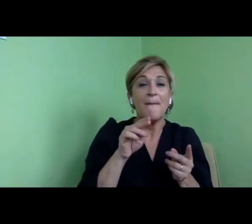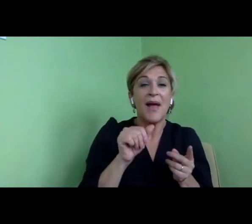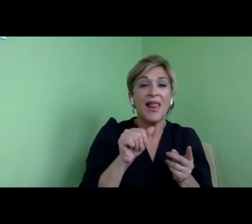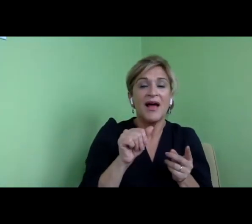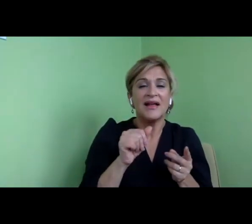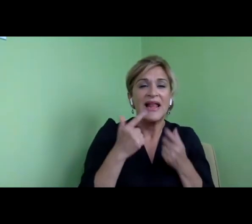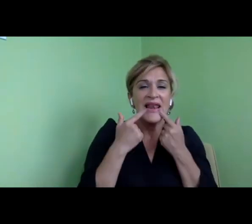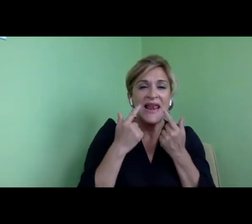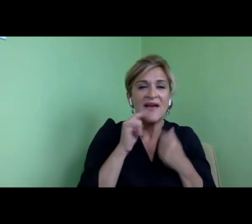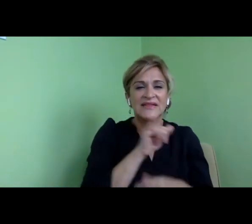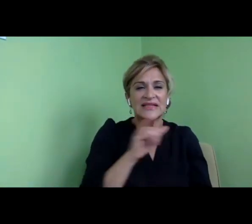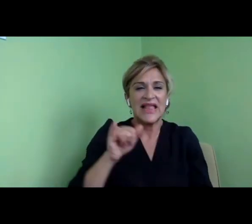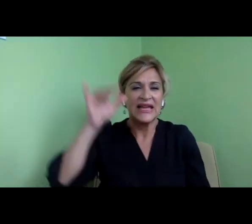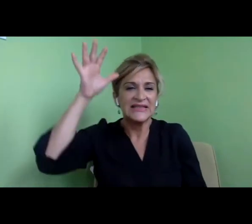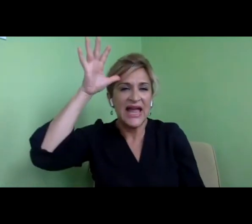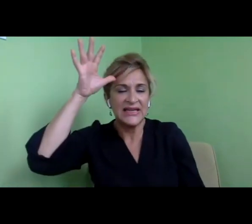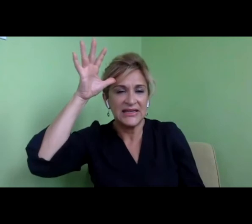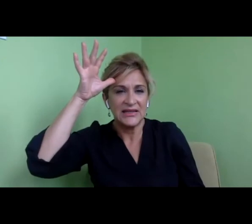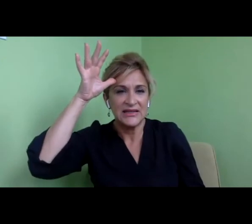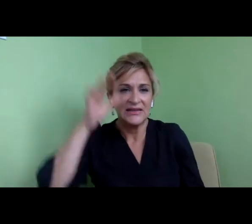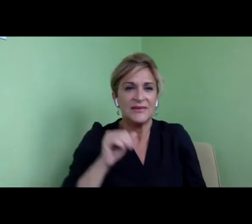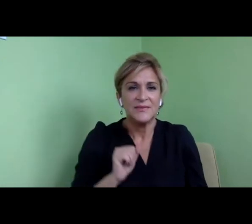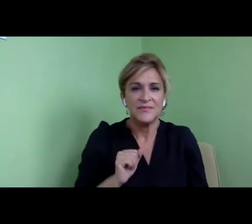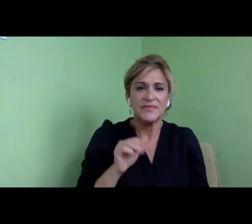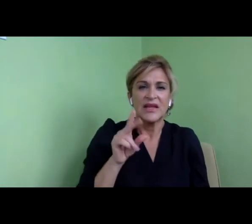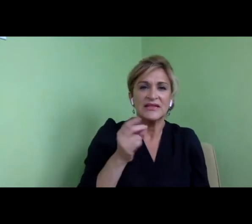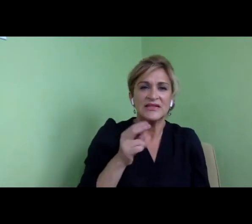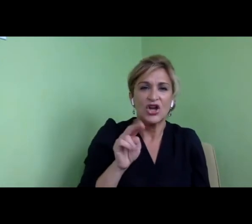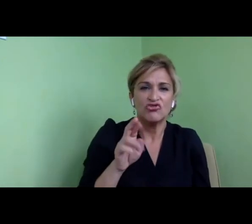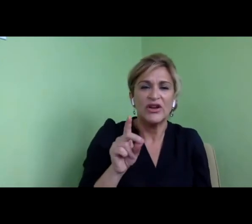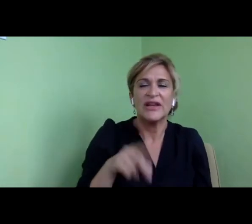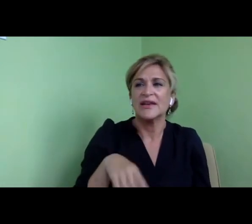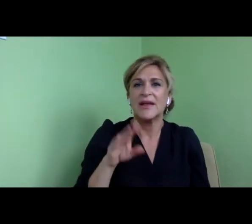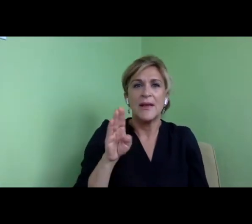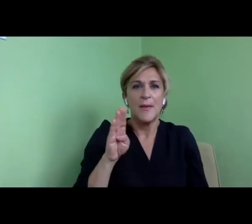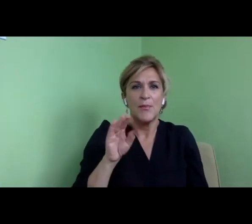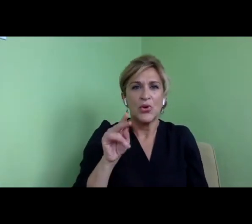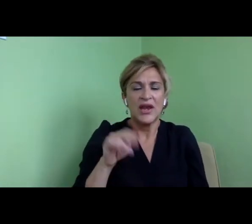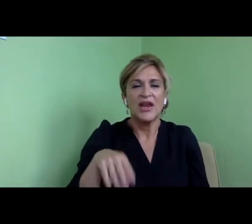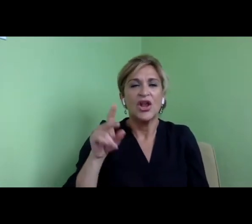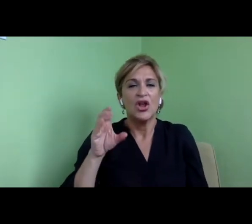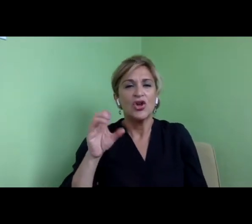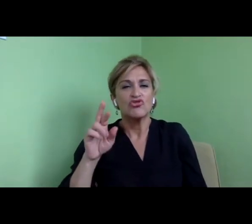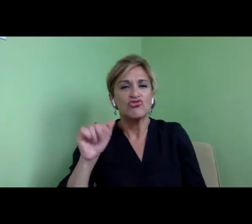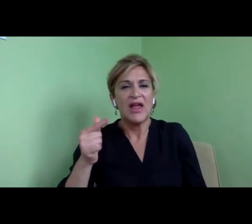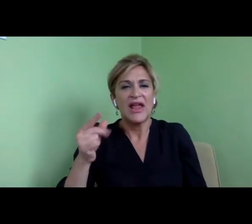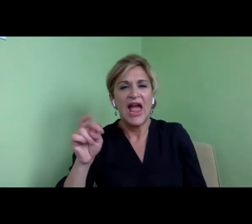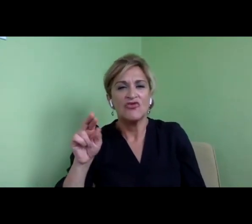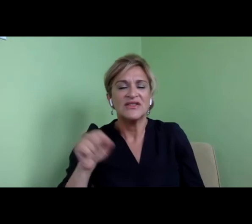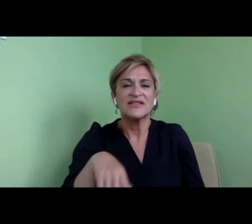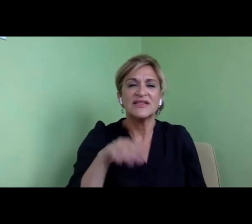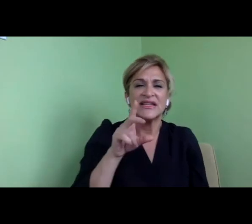Dawn Reed, Rory Buchanan, Craig Harris, David Frechette,